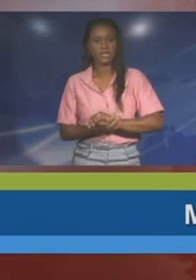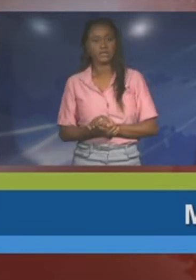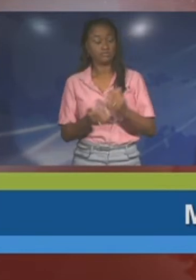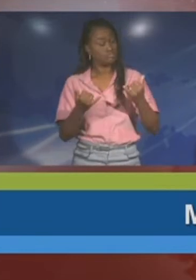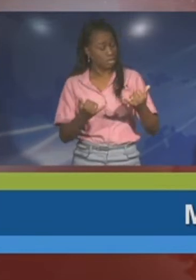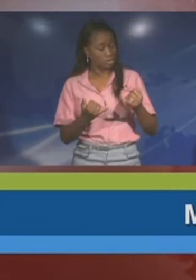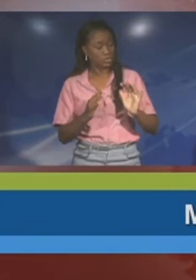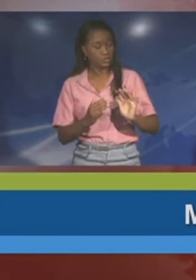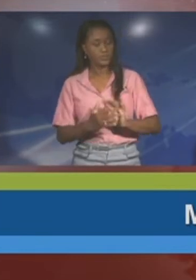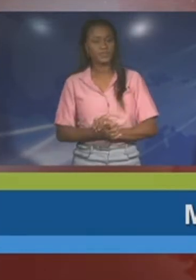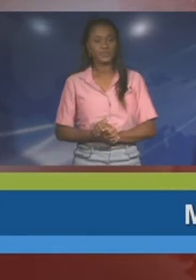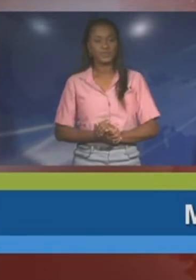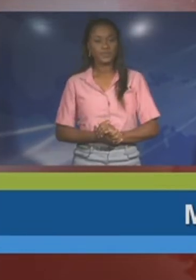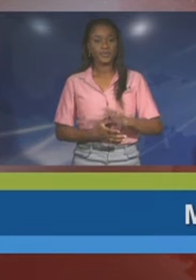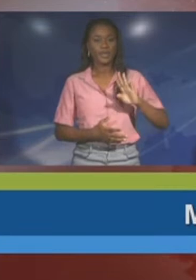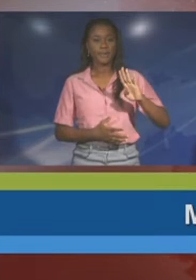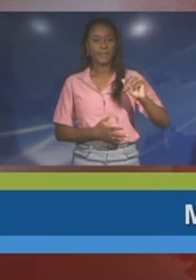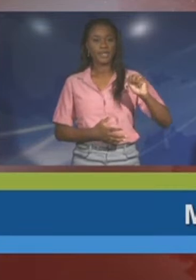early stage.